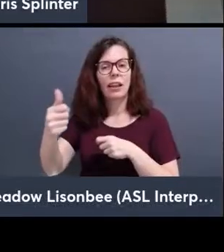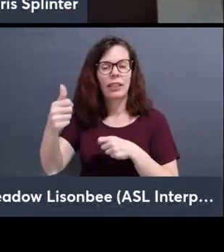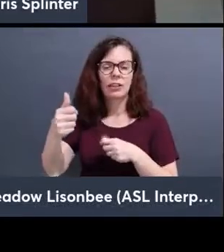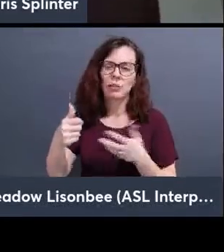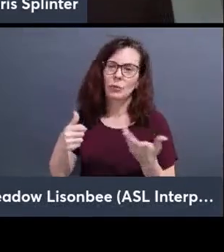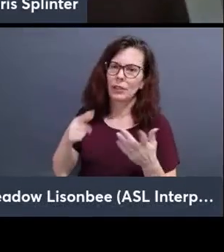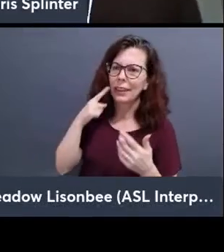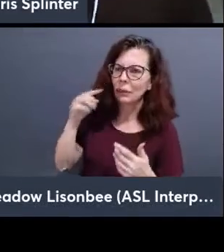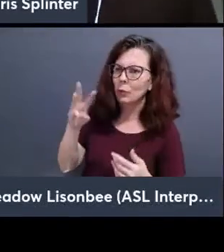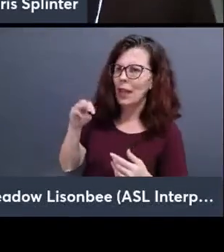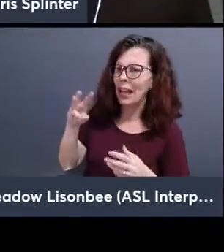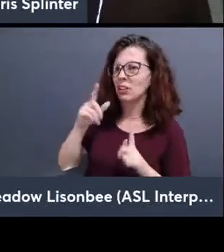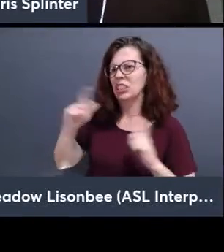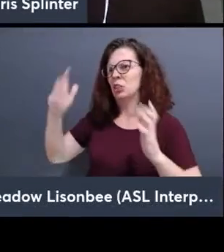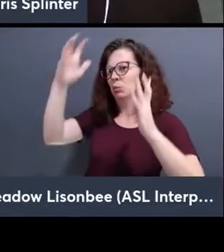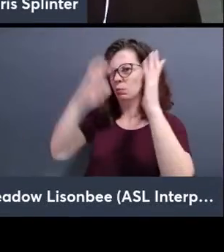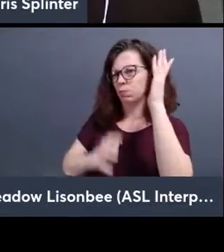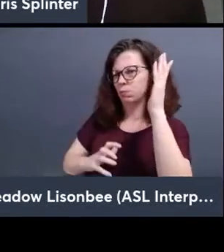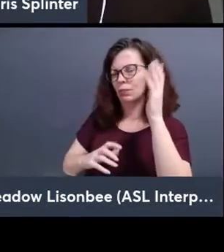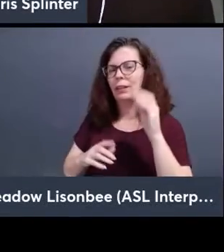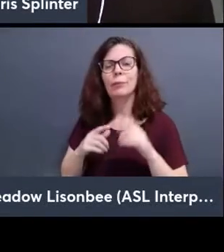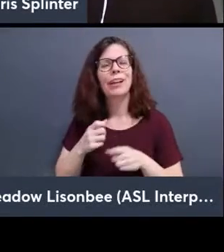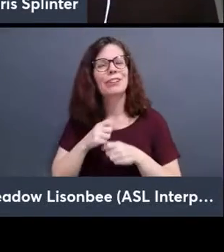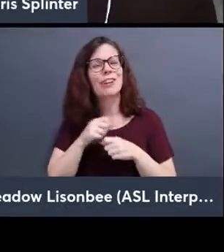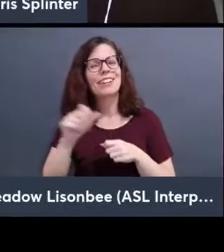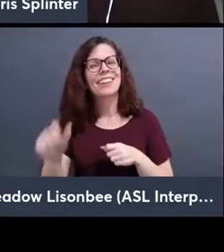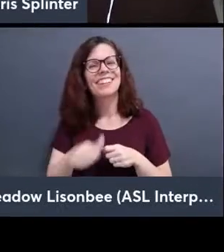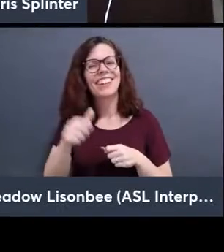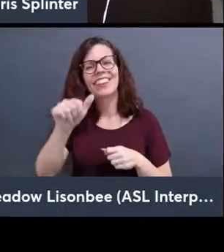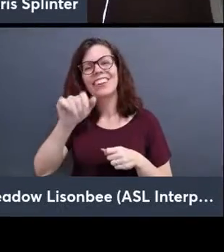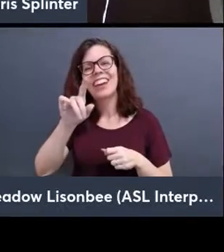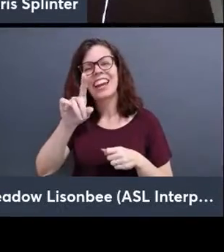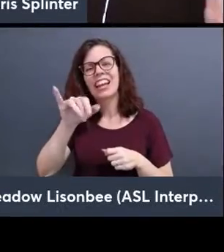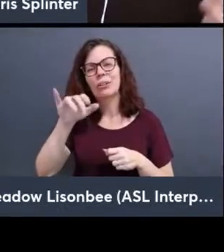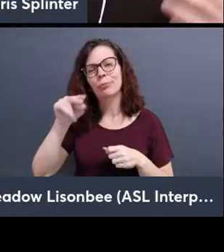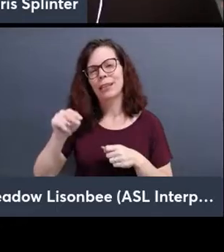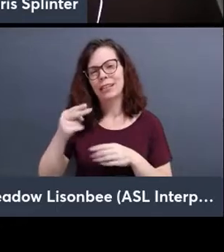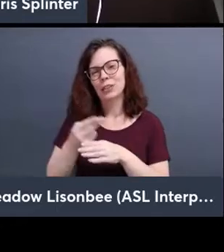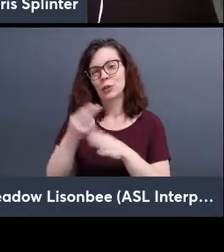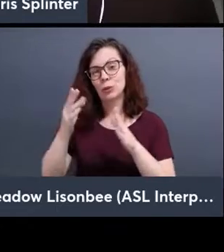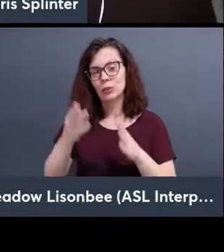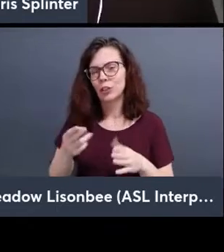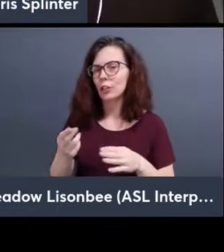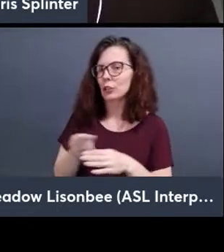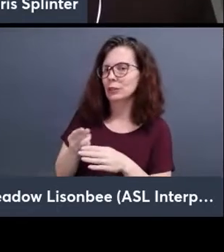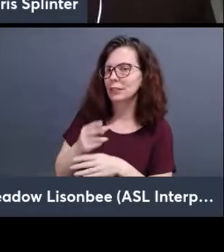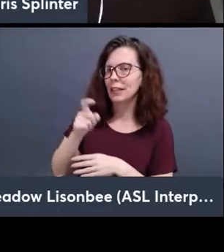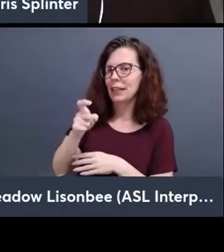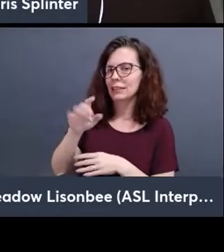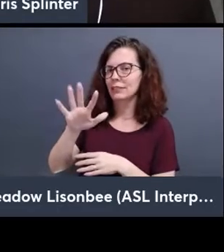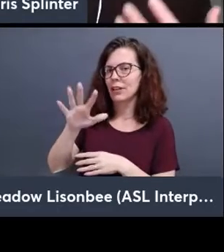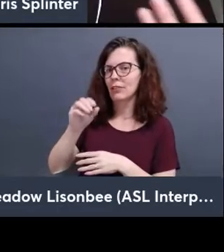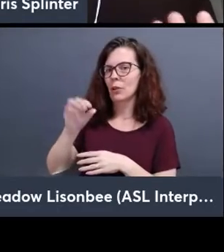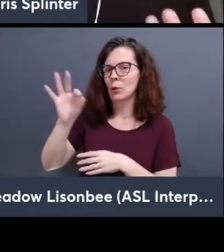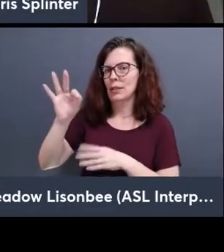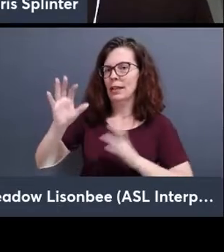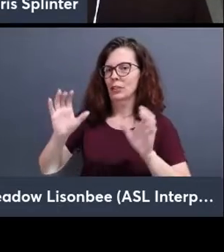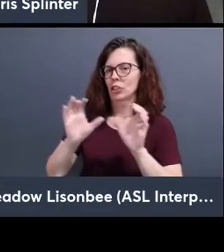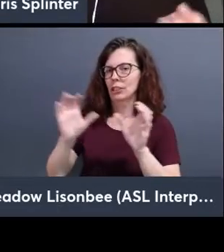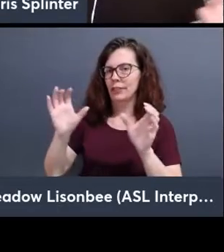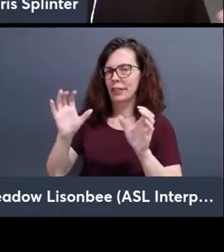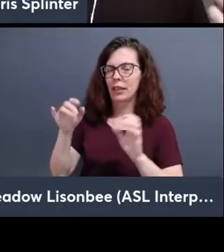wow, that's a huge blob of text, but I created another admin user using X509 certificates, which